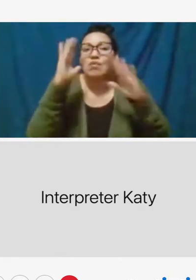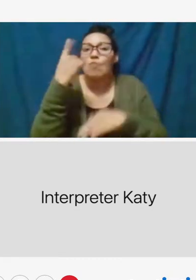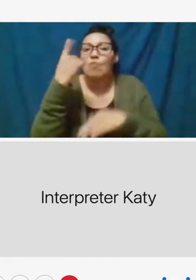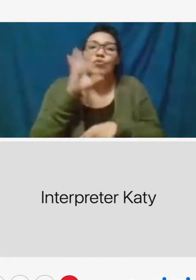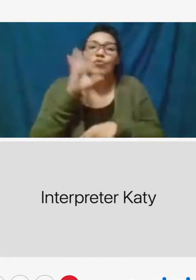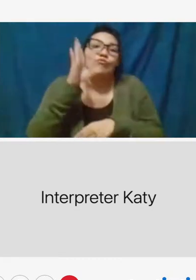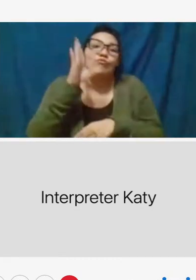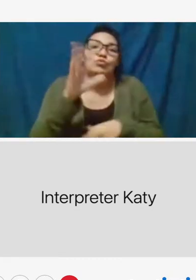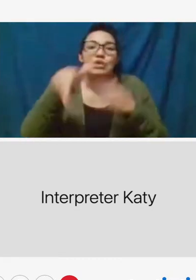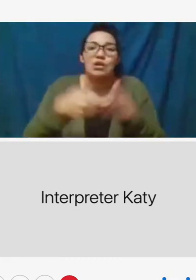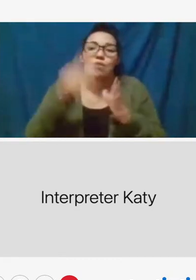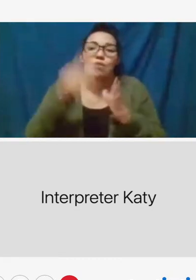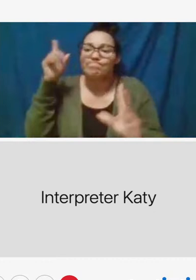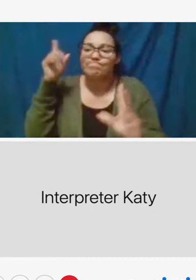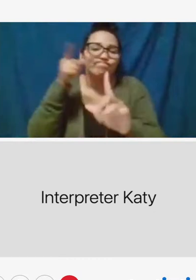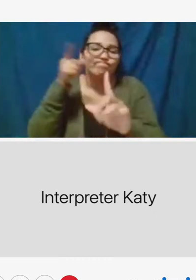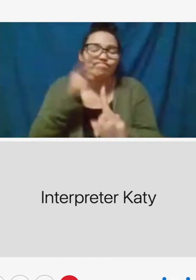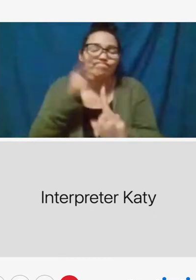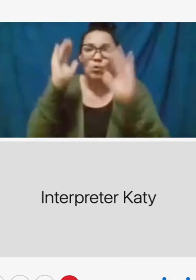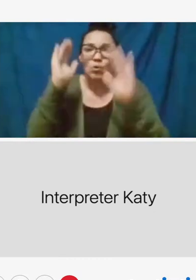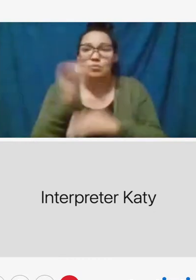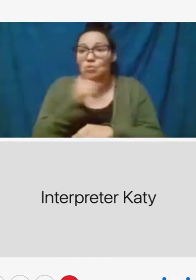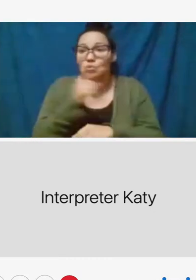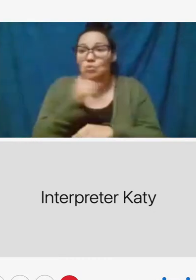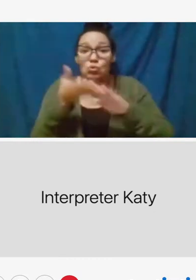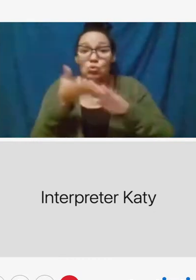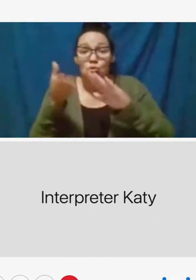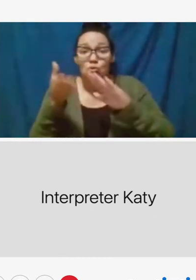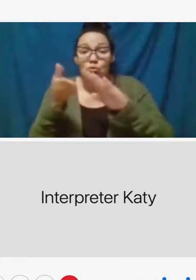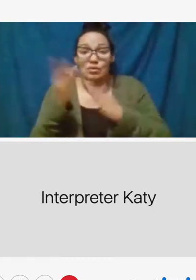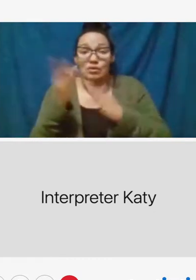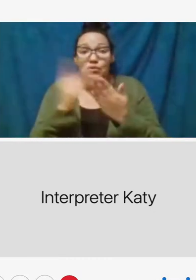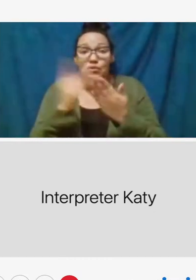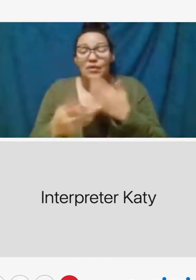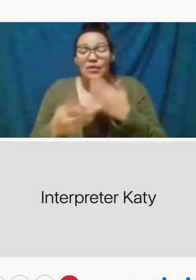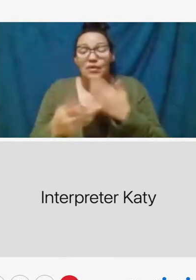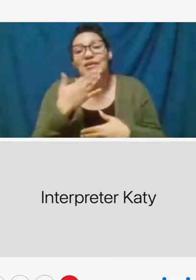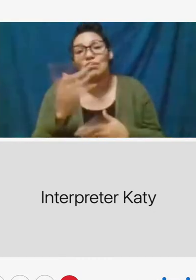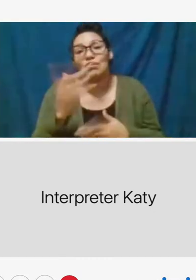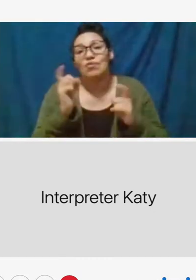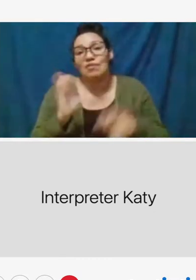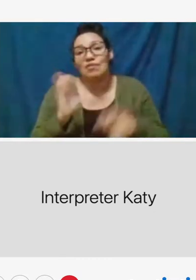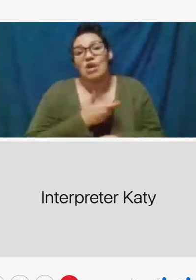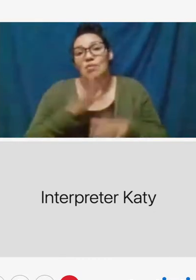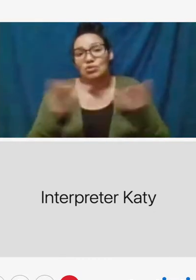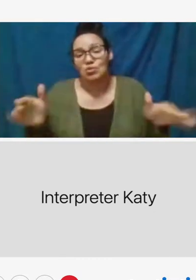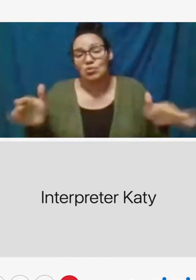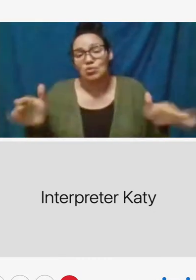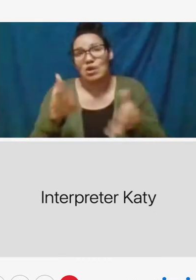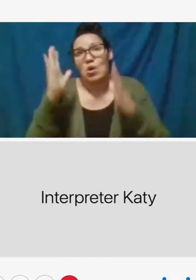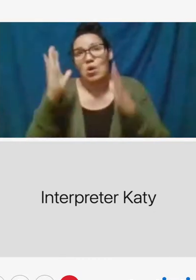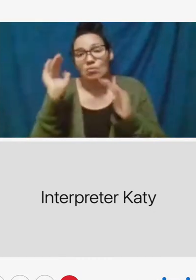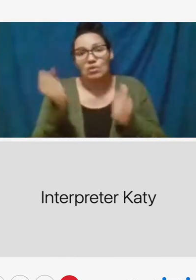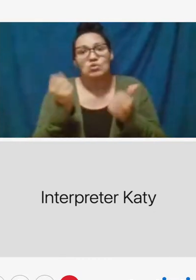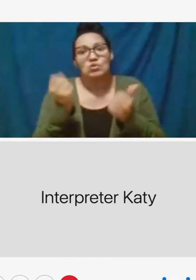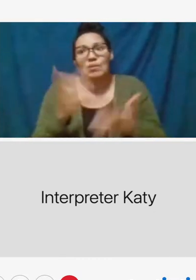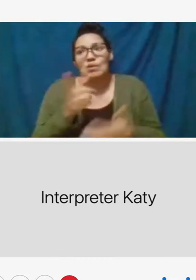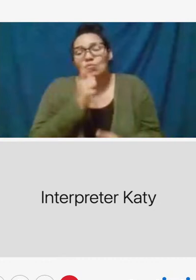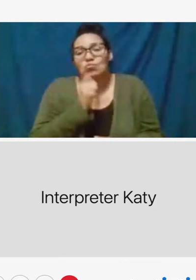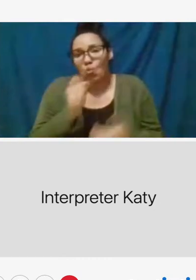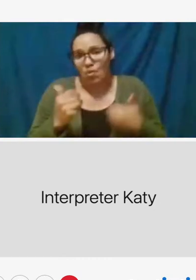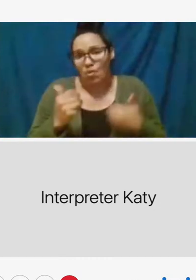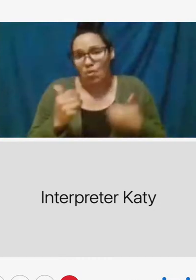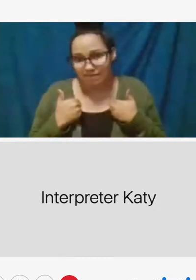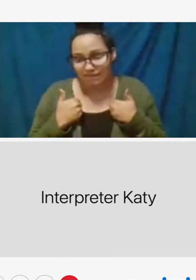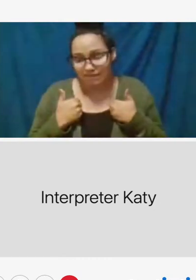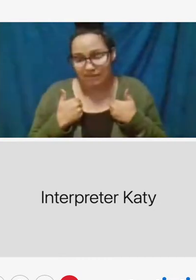one of you out there who in this program you thank you for giving our children hope because there are so many kids who don't have it and I